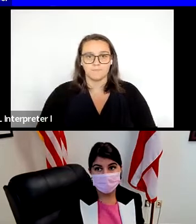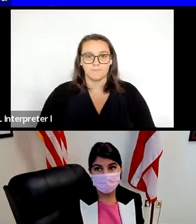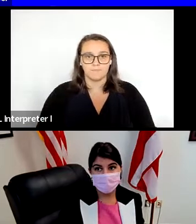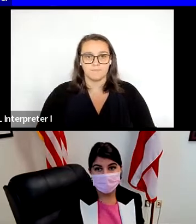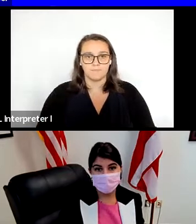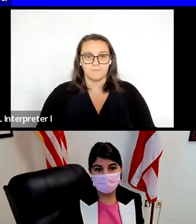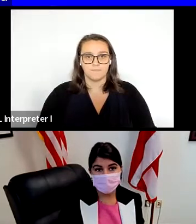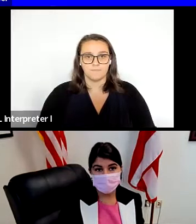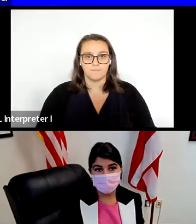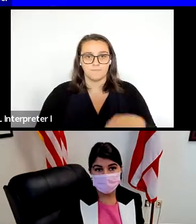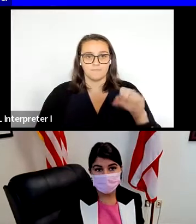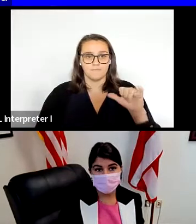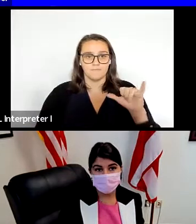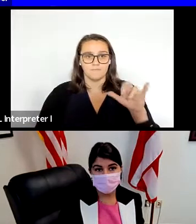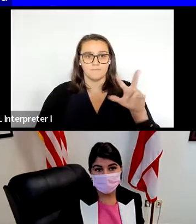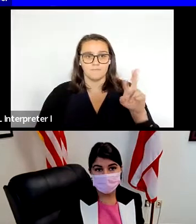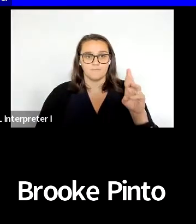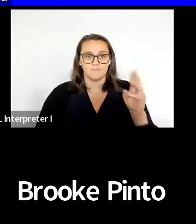yes. Councilmember Silverman.